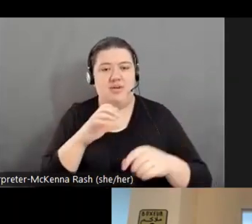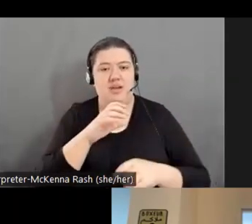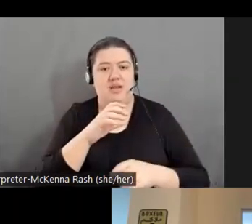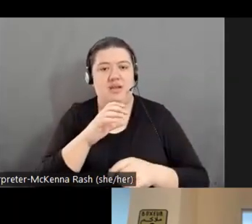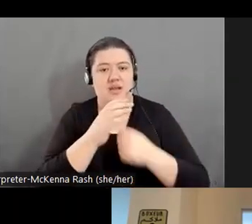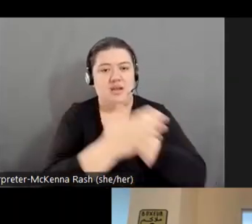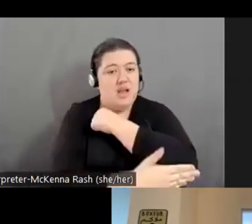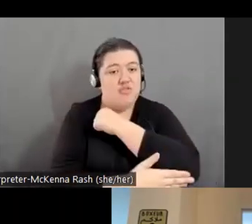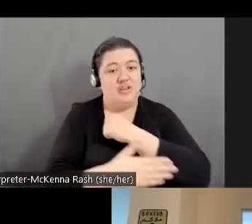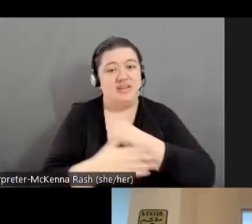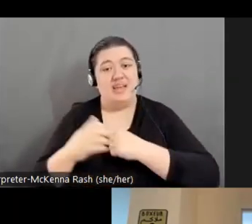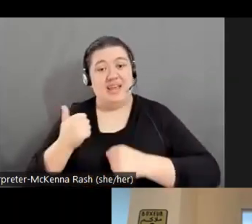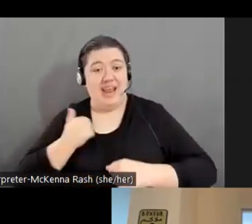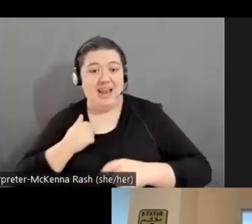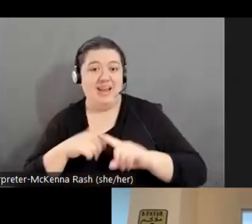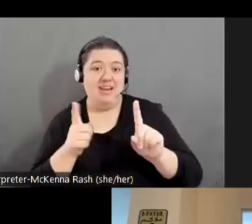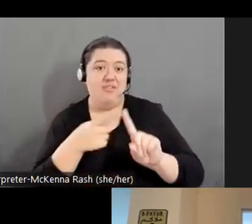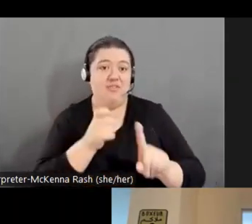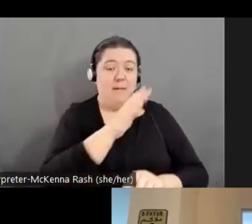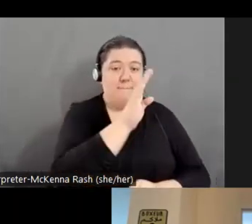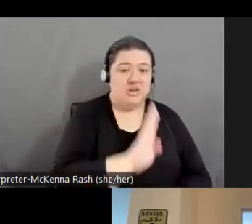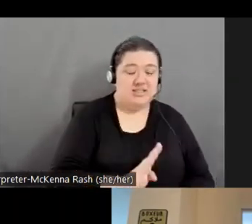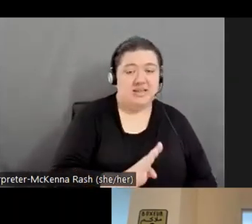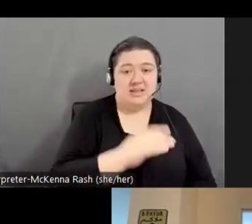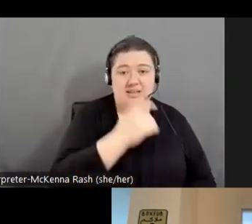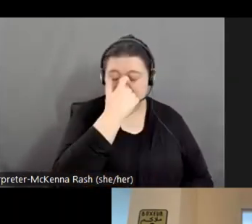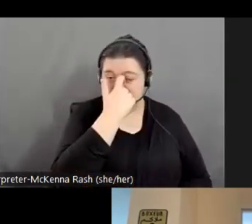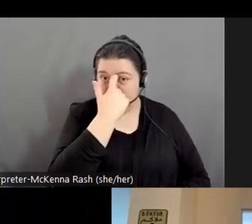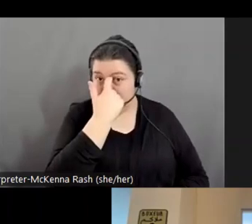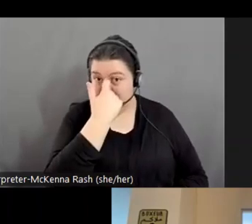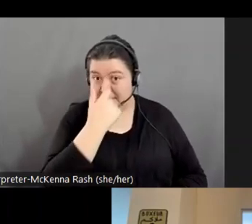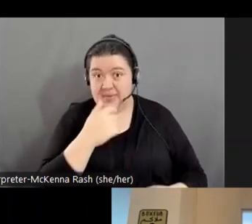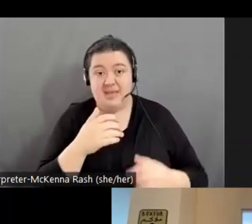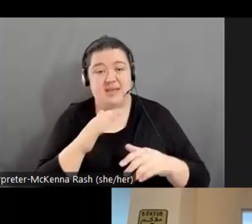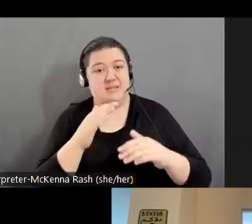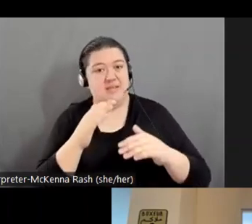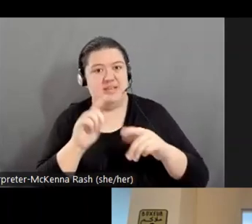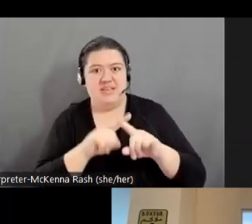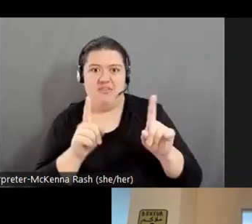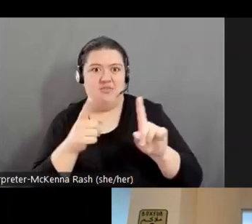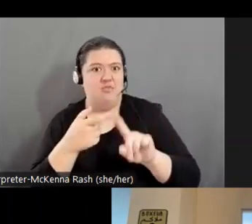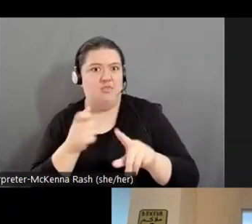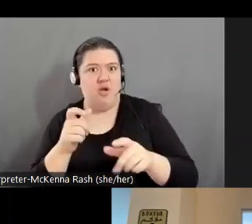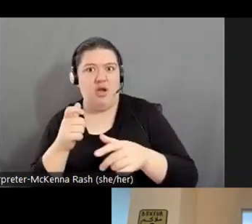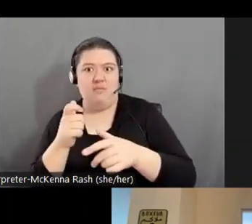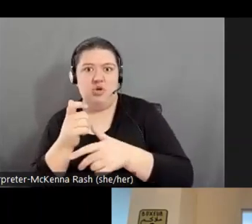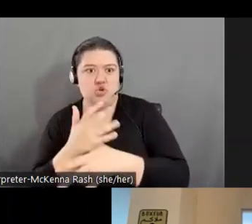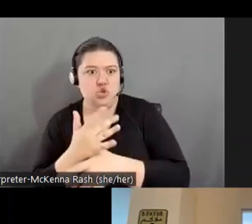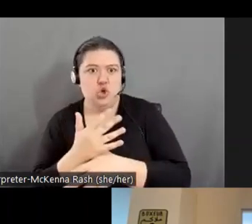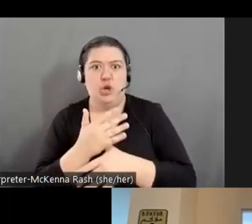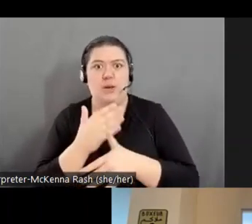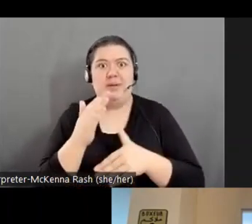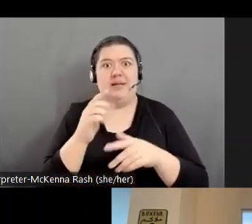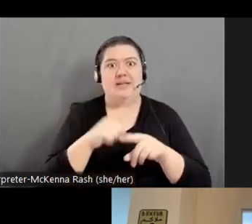different than Brazilians are different than the rules for Germans, which are different than the rules for North Koreans. So